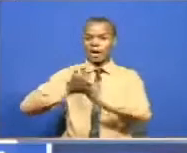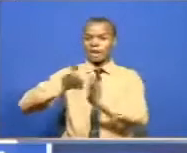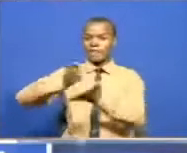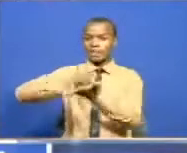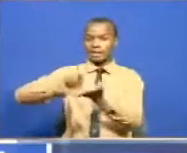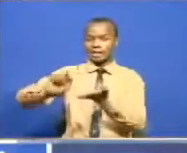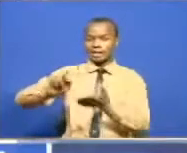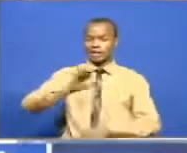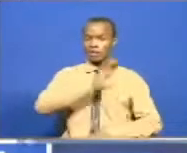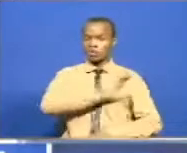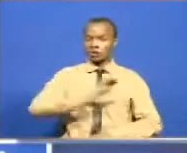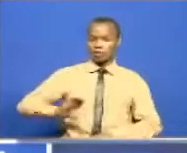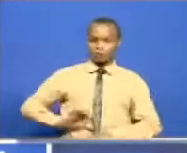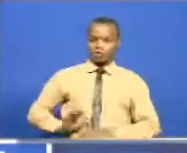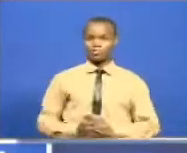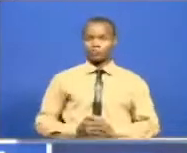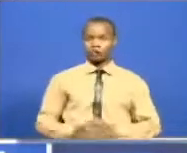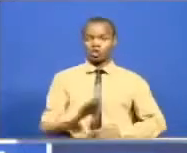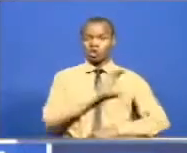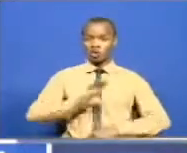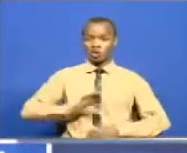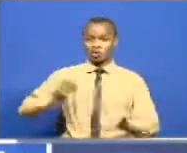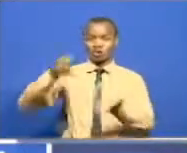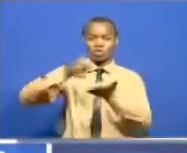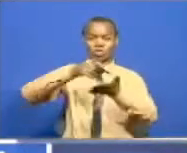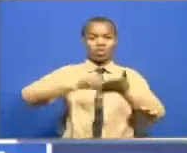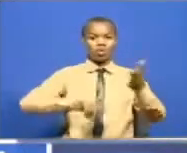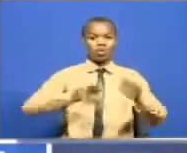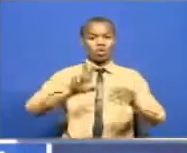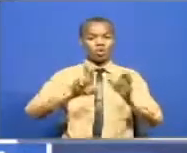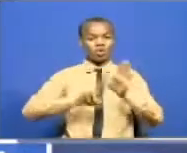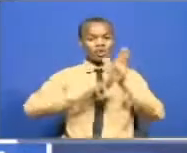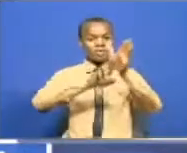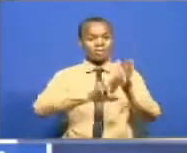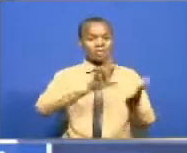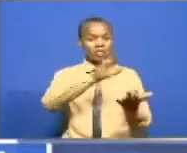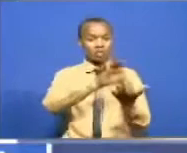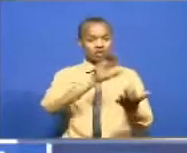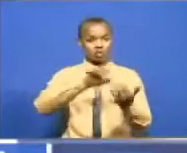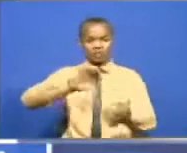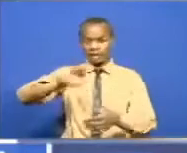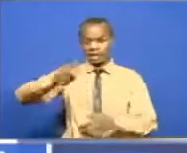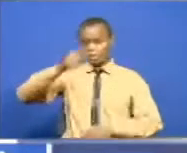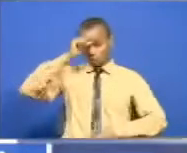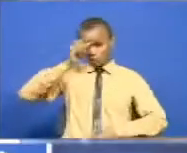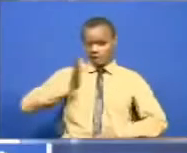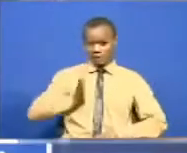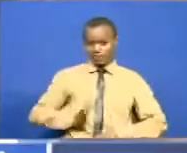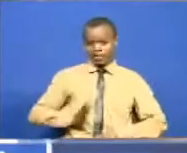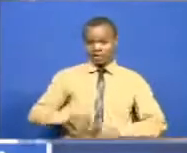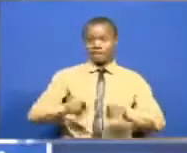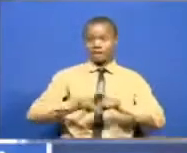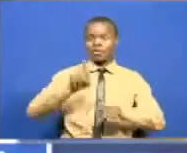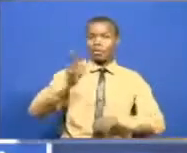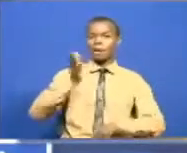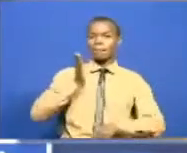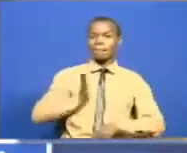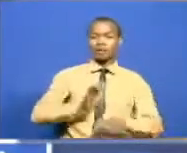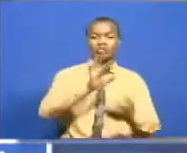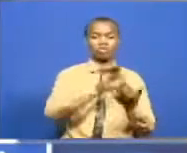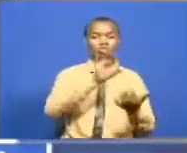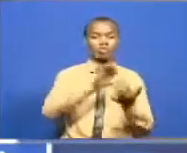commission. The commission shall further comprise of two representatives nominated by county governors, one person nominated by the Public